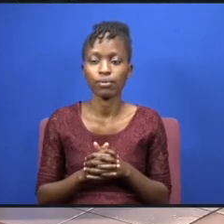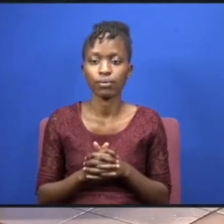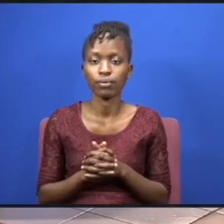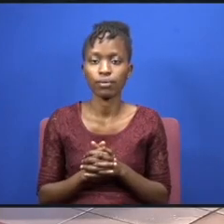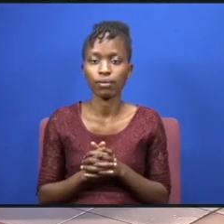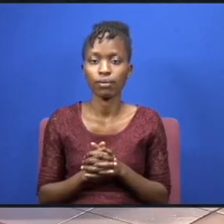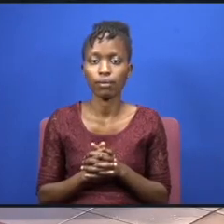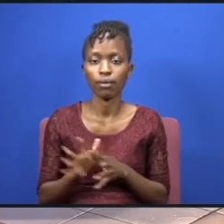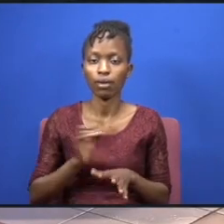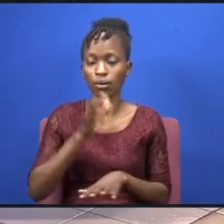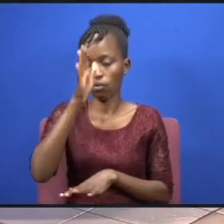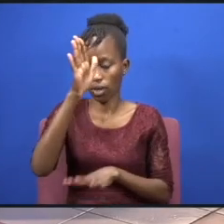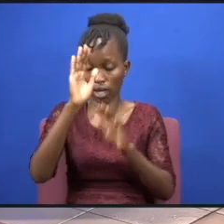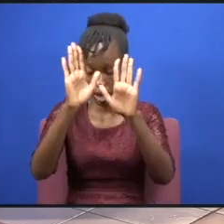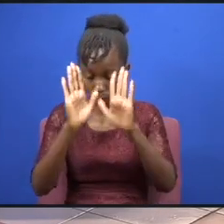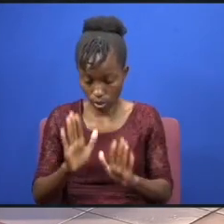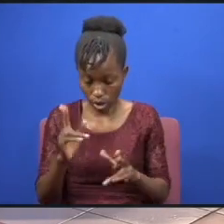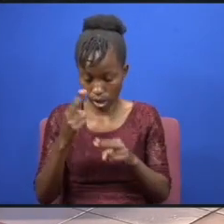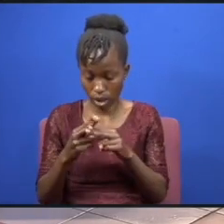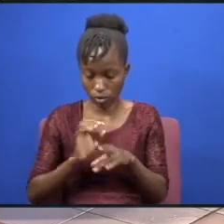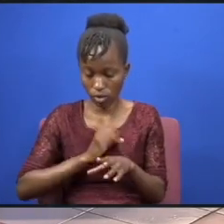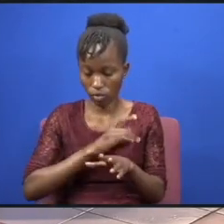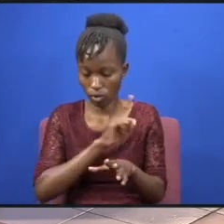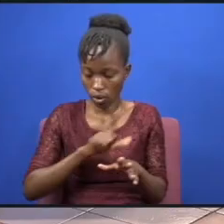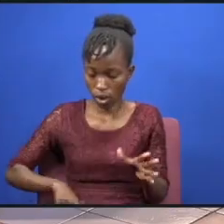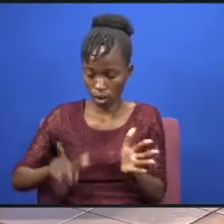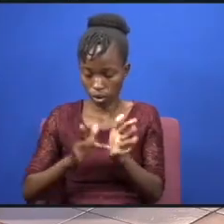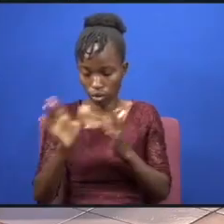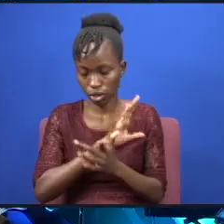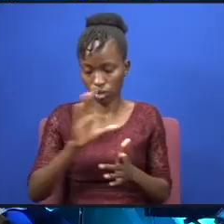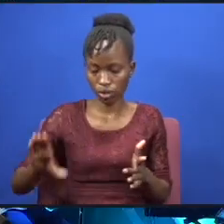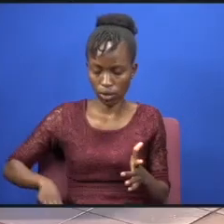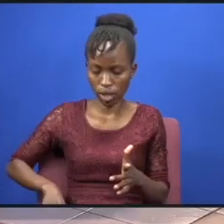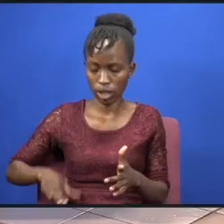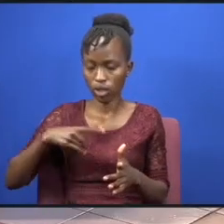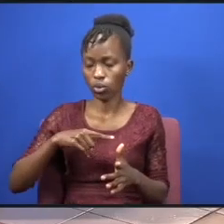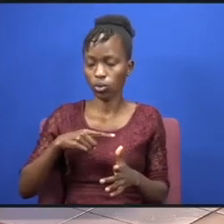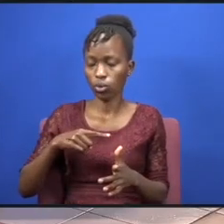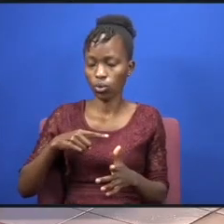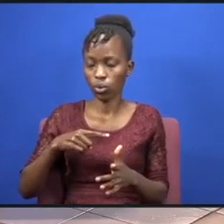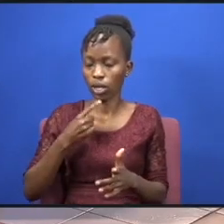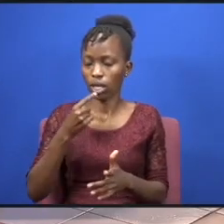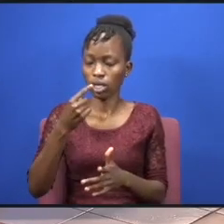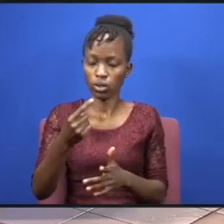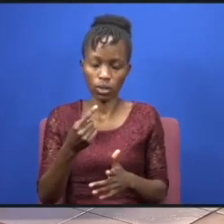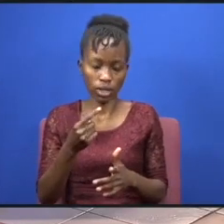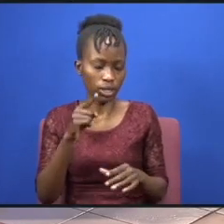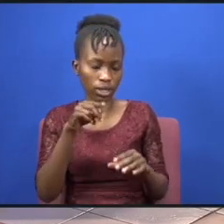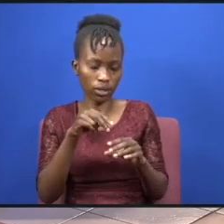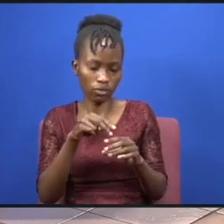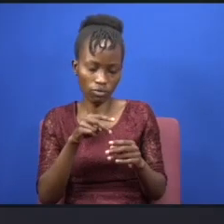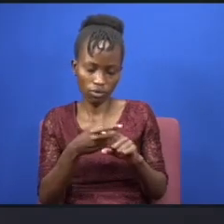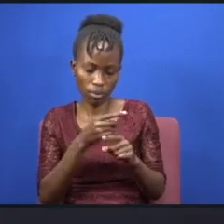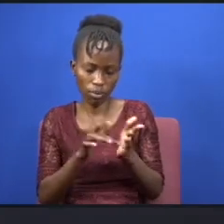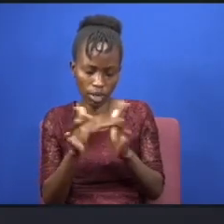Our Father, in the precious name of our Lord and Savior Jesus Christ, as we are directed in this sacred text to